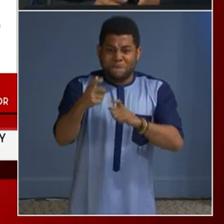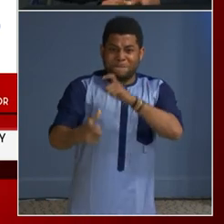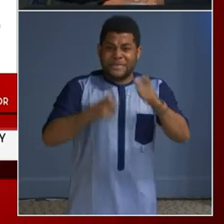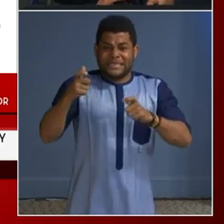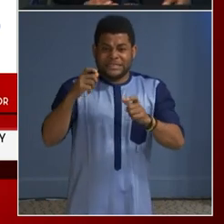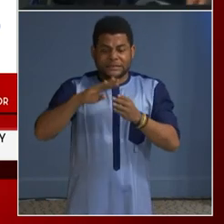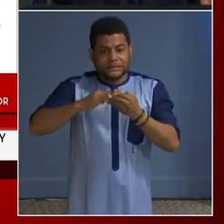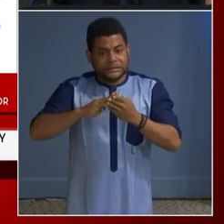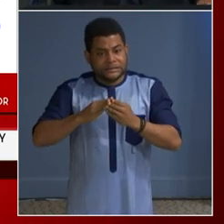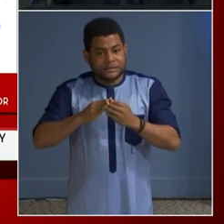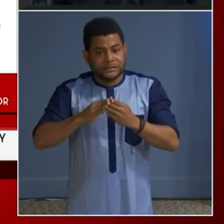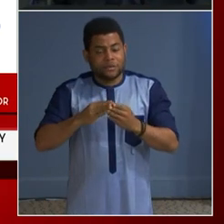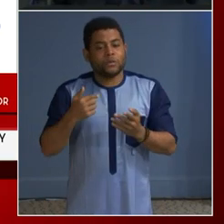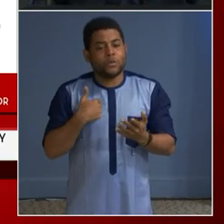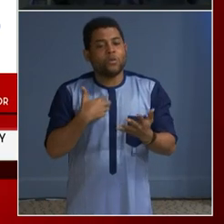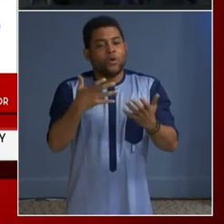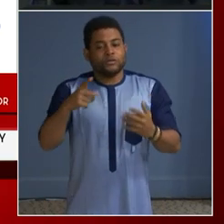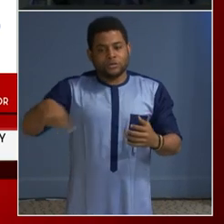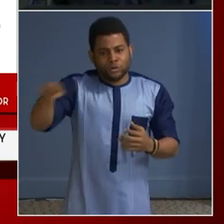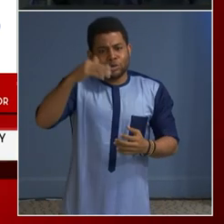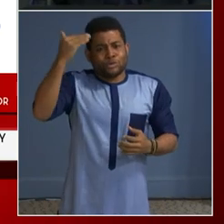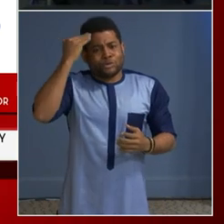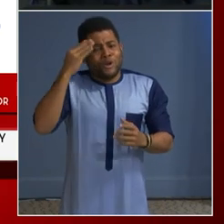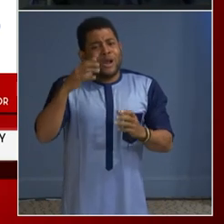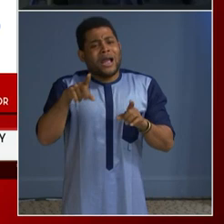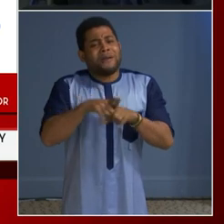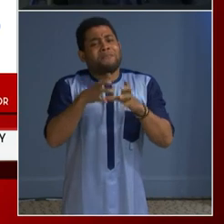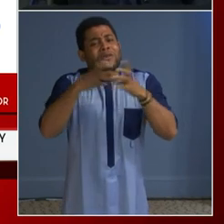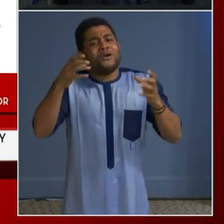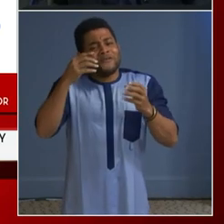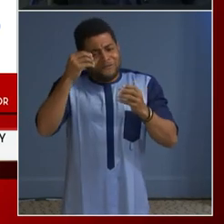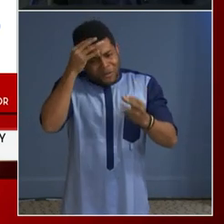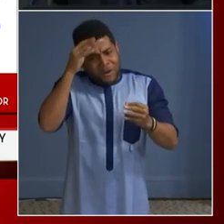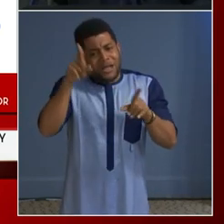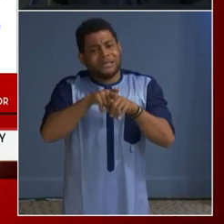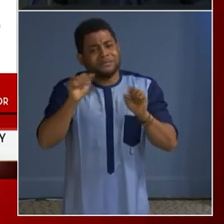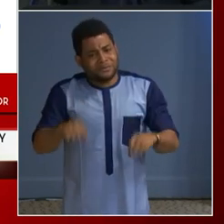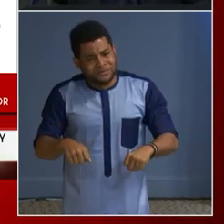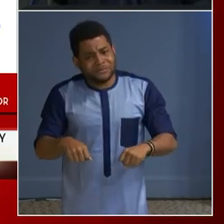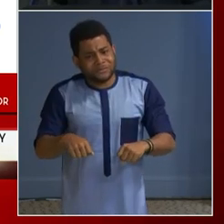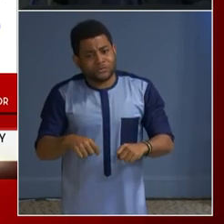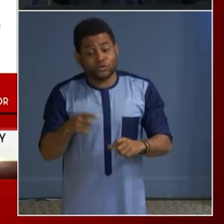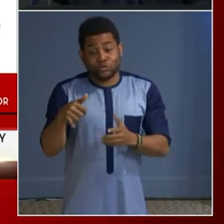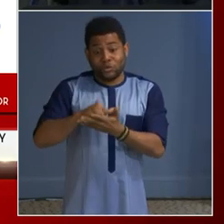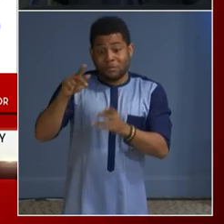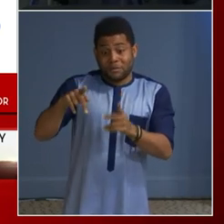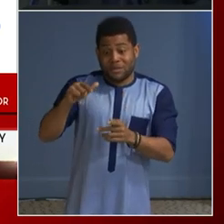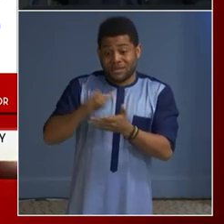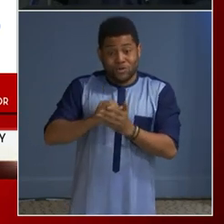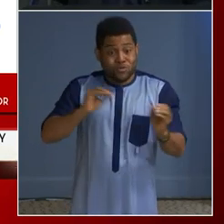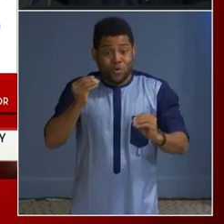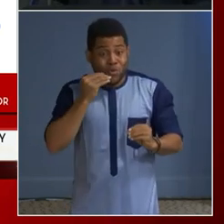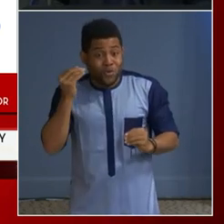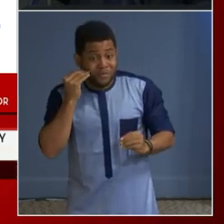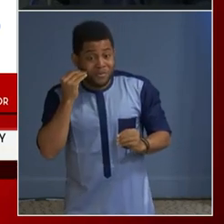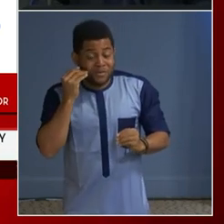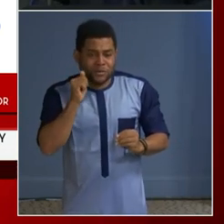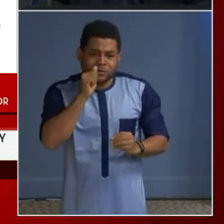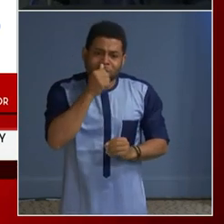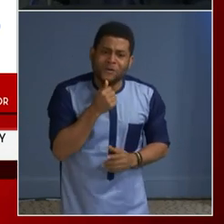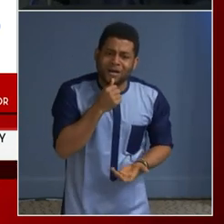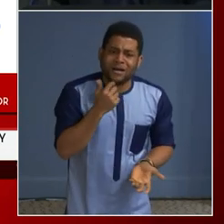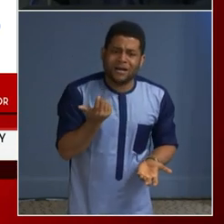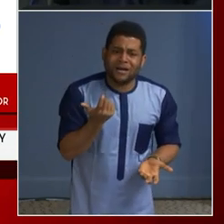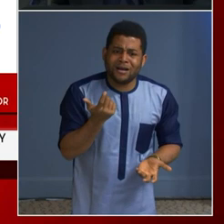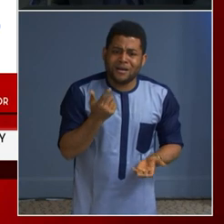as much as we do. Those experiencing homelessness are suffering. They are people who face